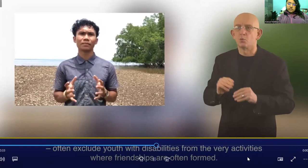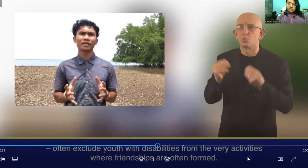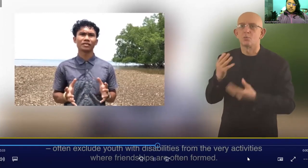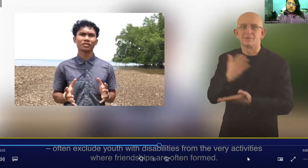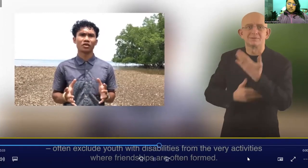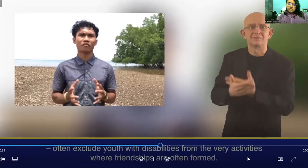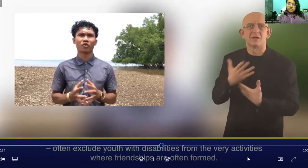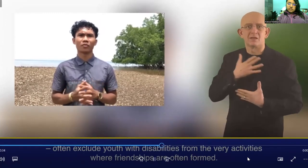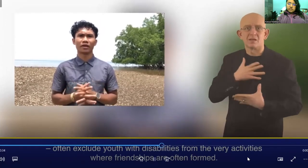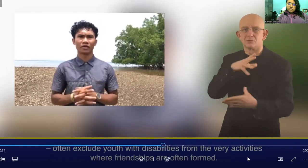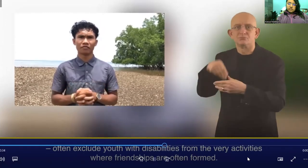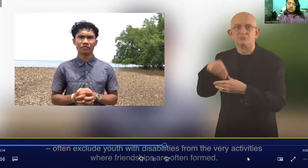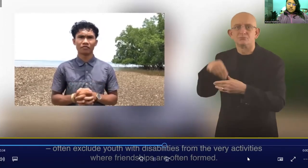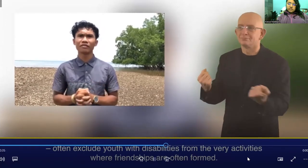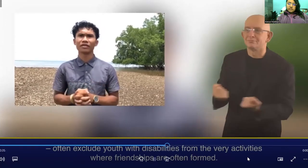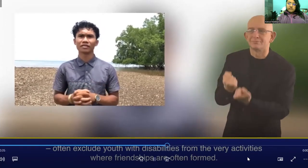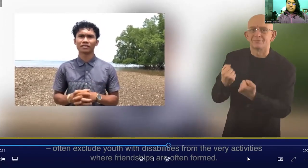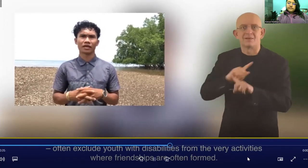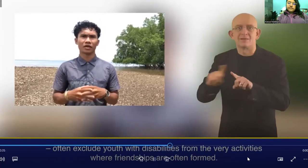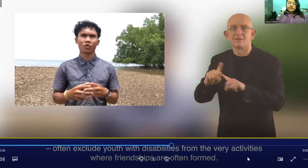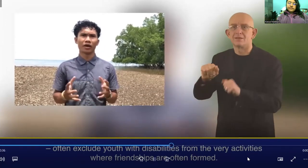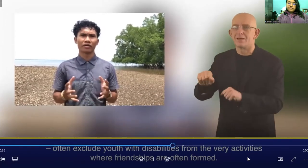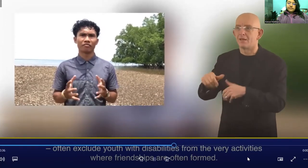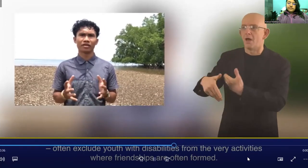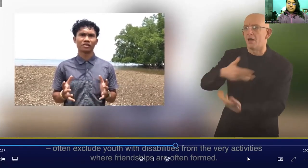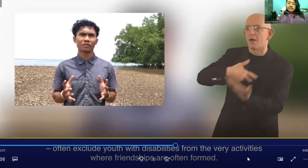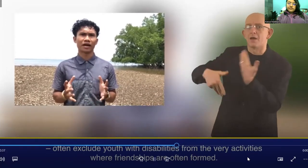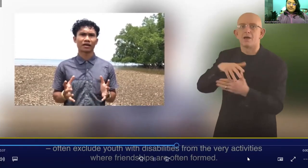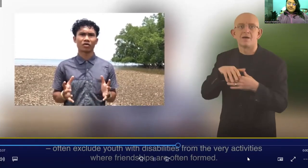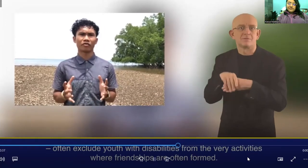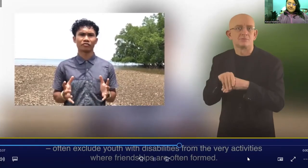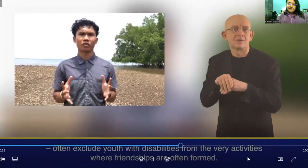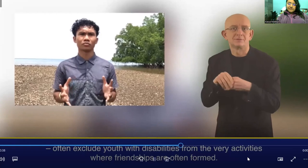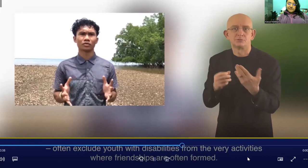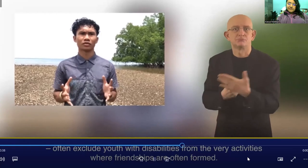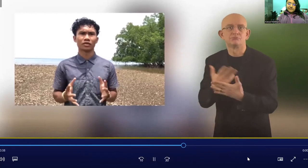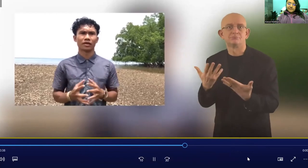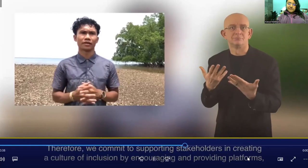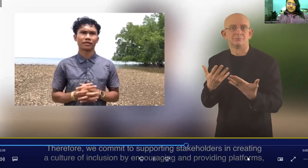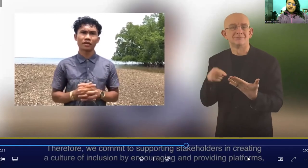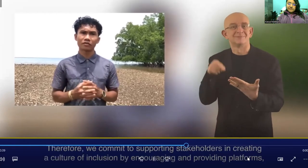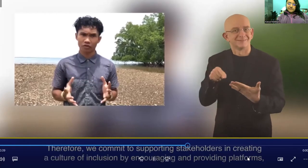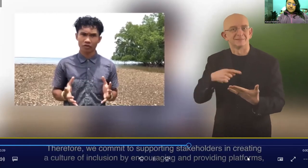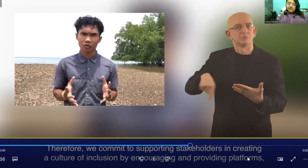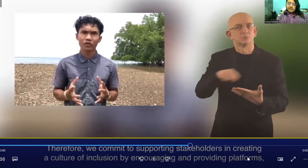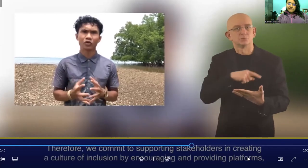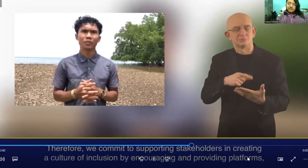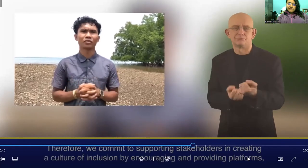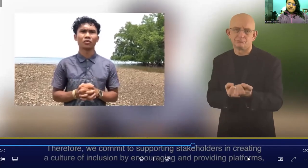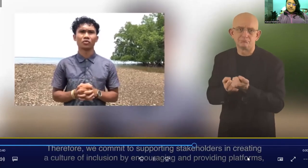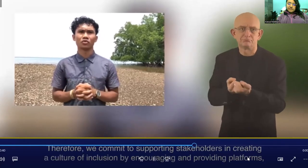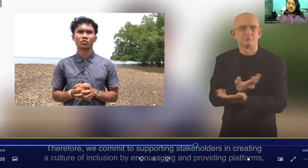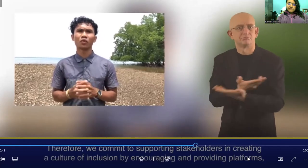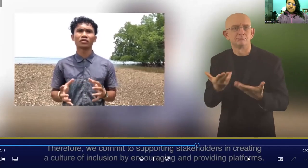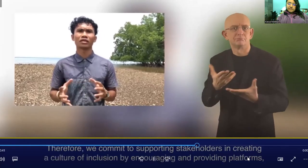with disabilities from the very activities where friendships are often formed. Therefore, we commit